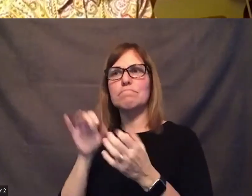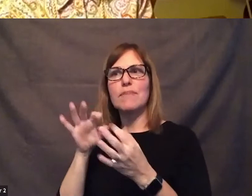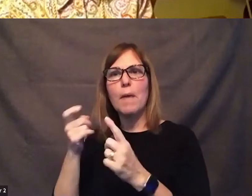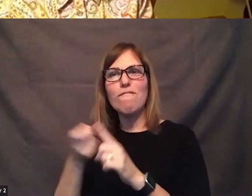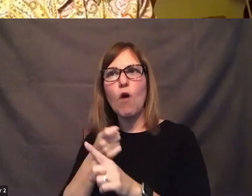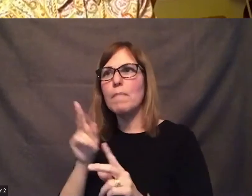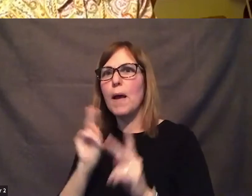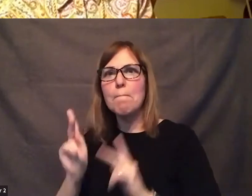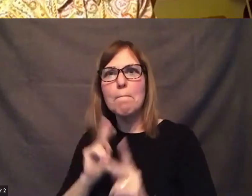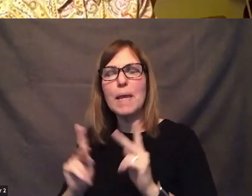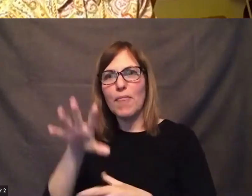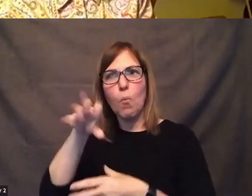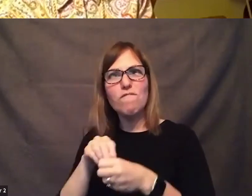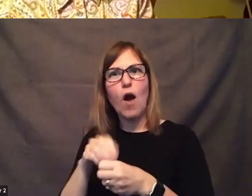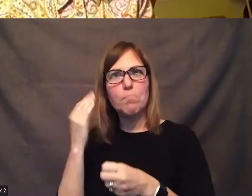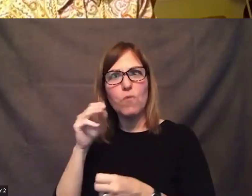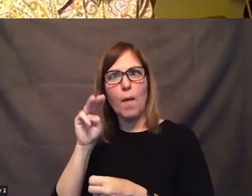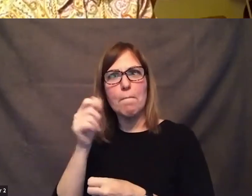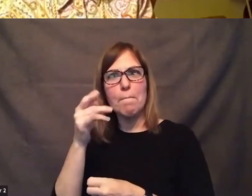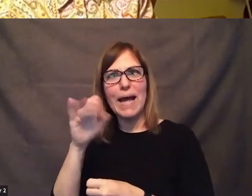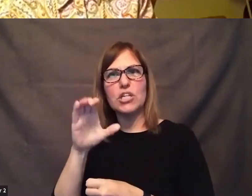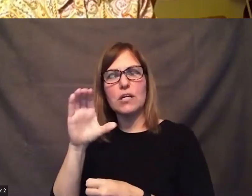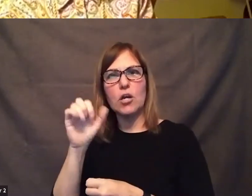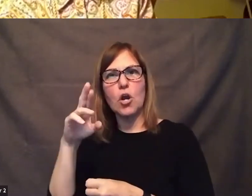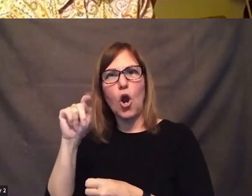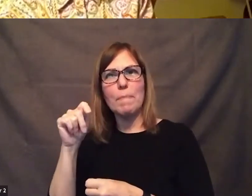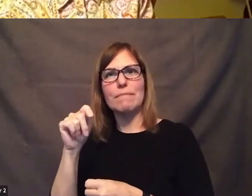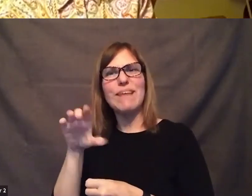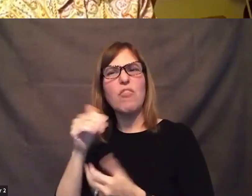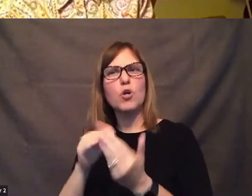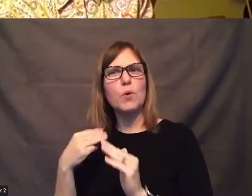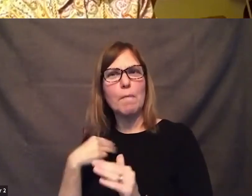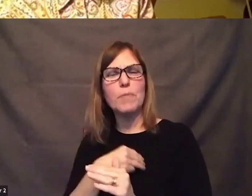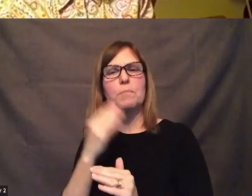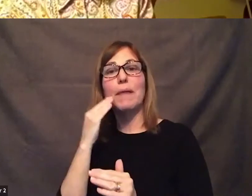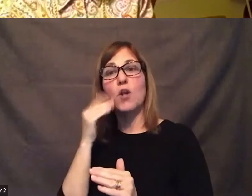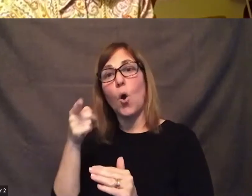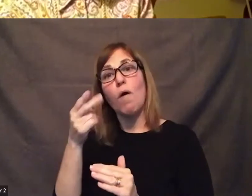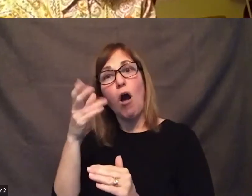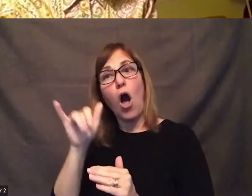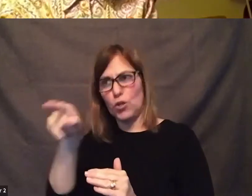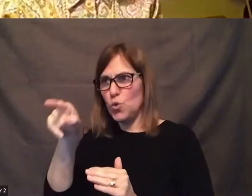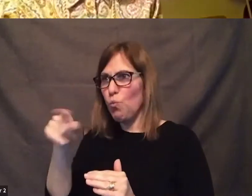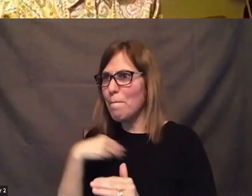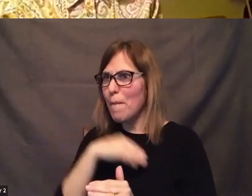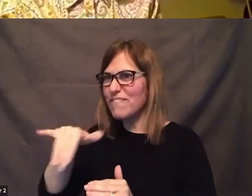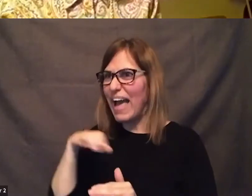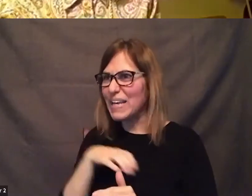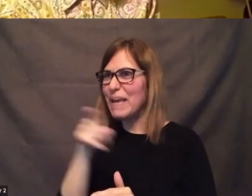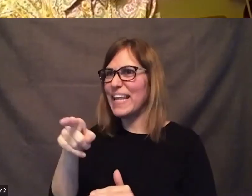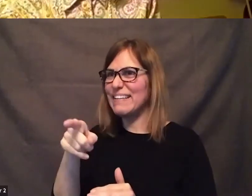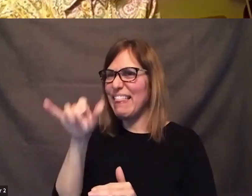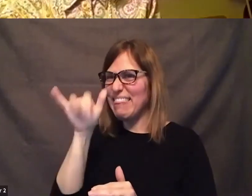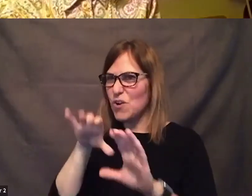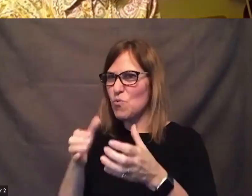in Magic Carpet and other community members. So I know, Holly, you were a member of this committee, of this group that